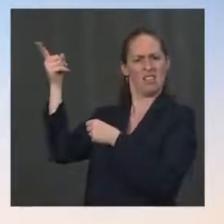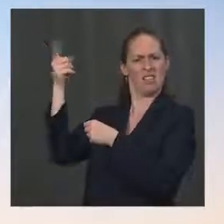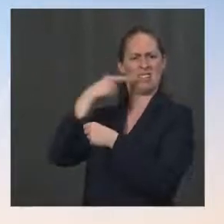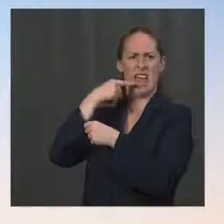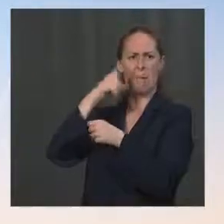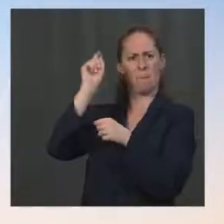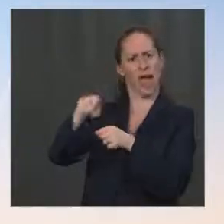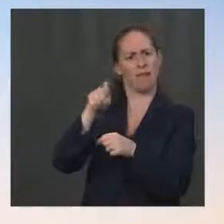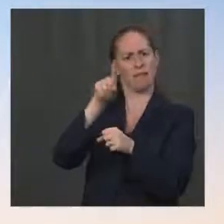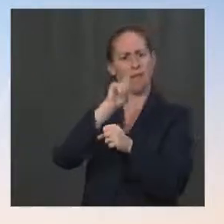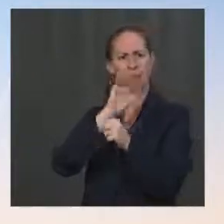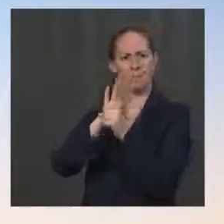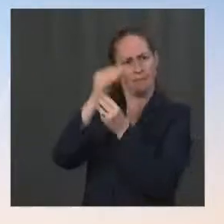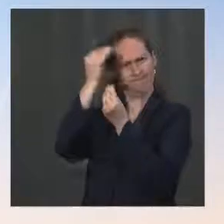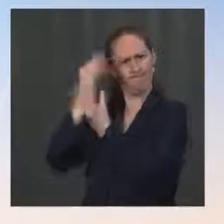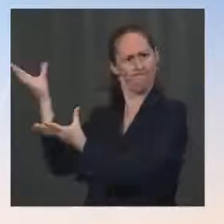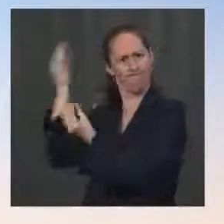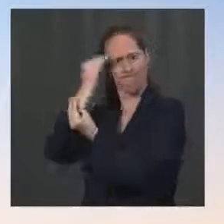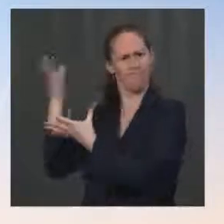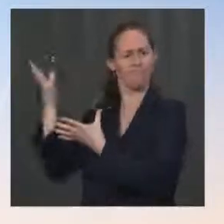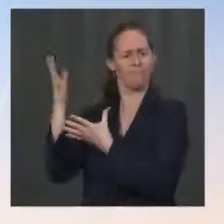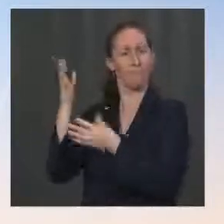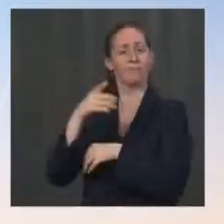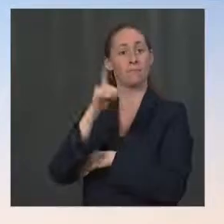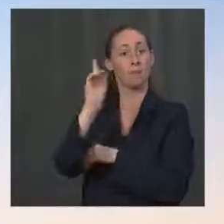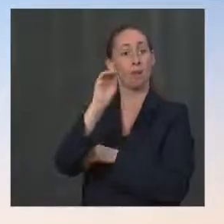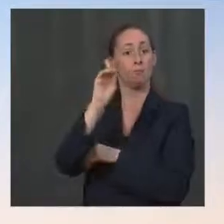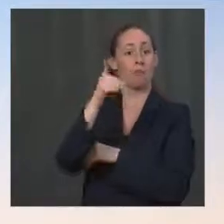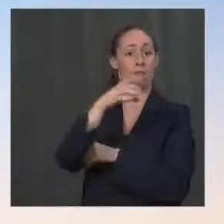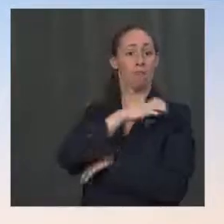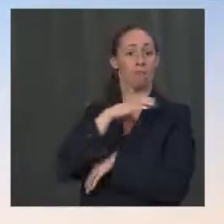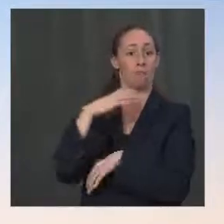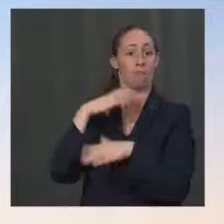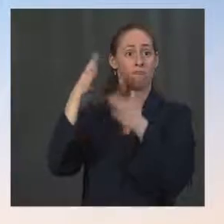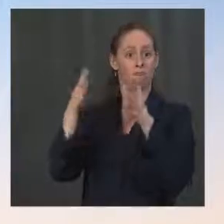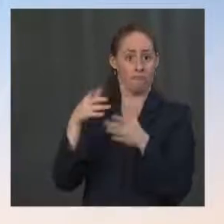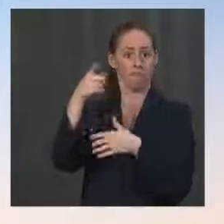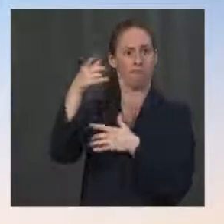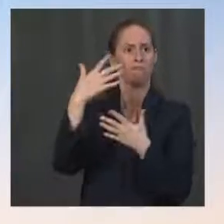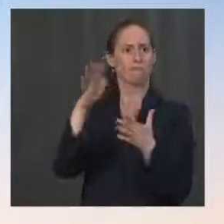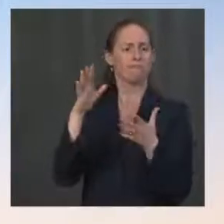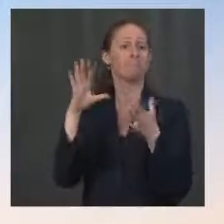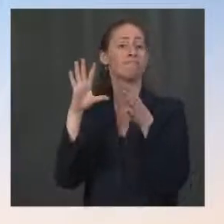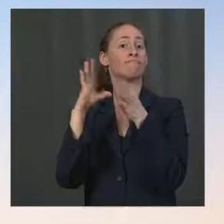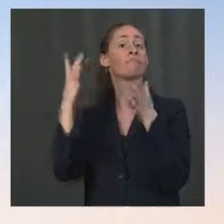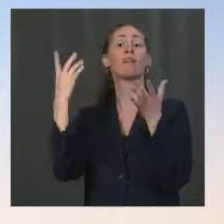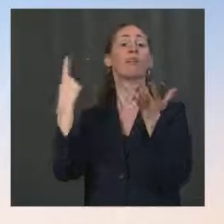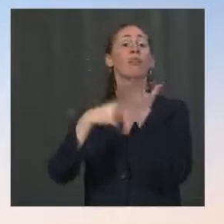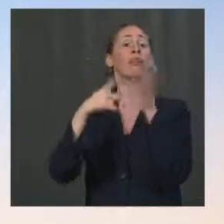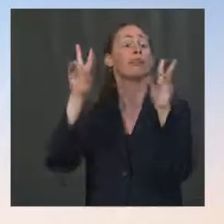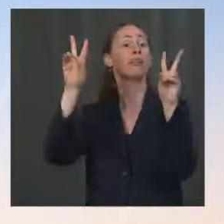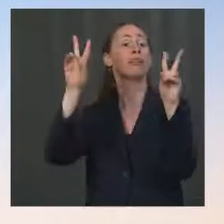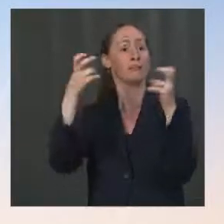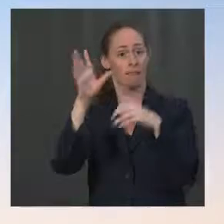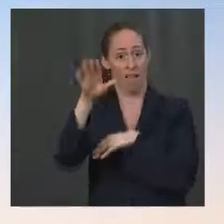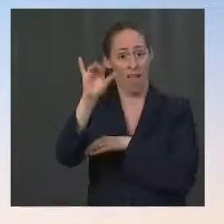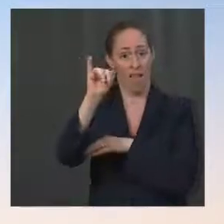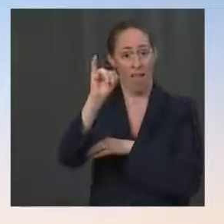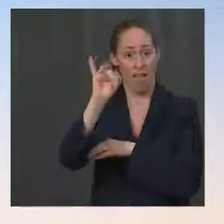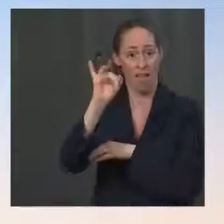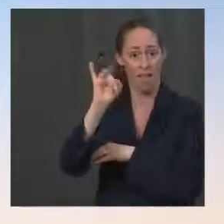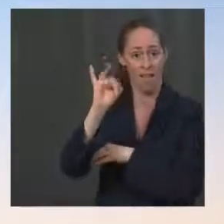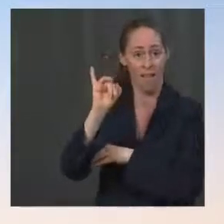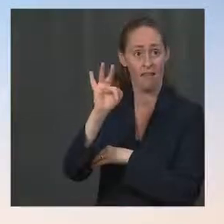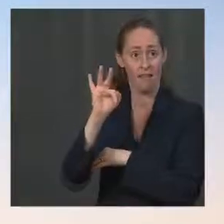Moulton told the journalist Hunter Walker, a former White House colleague, quote, even if you completely agree with the Biden administration's decision